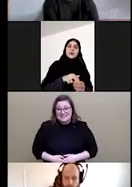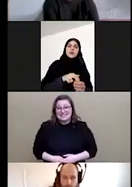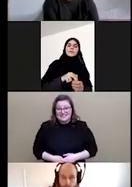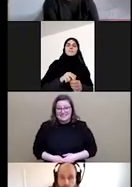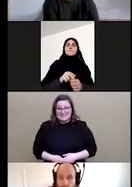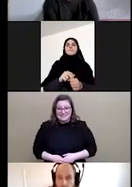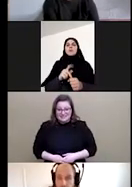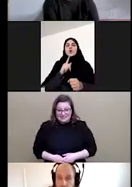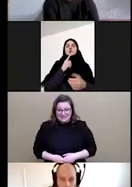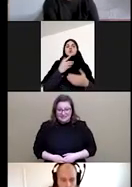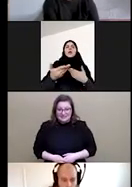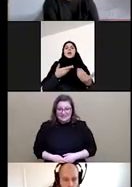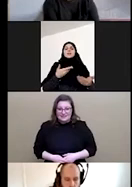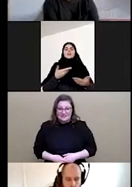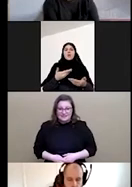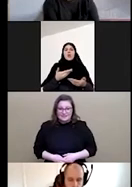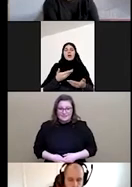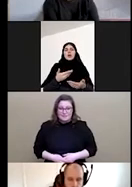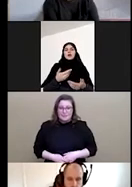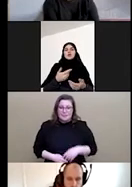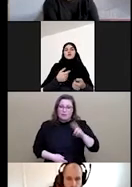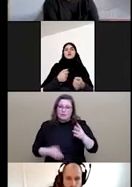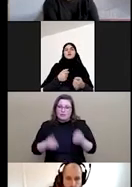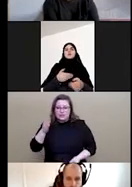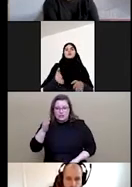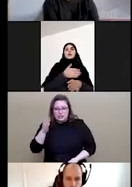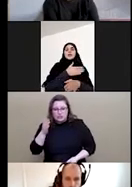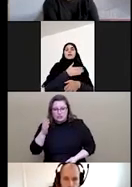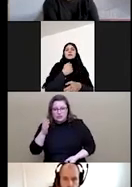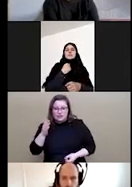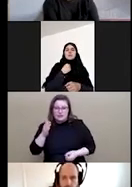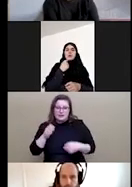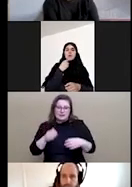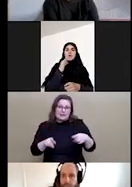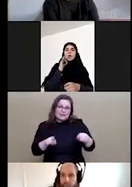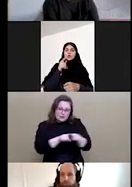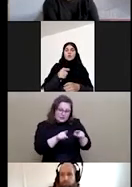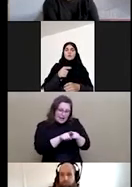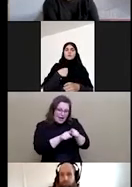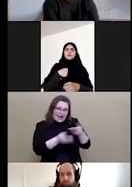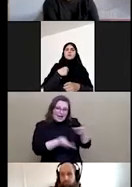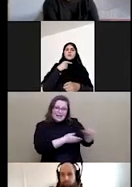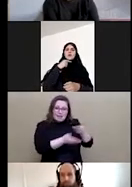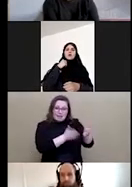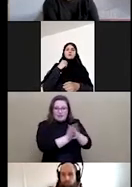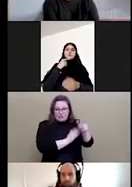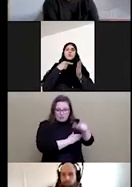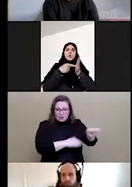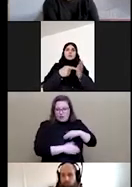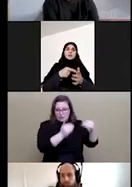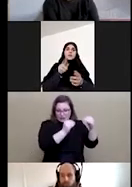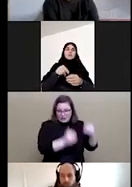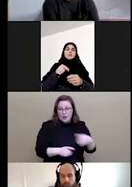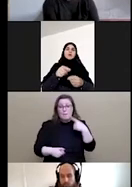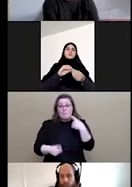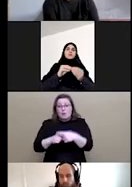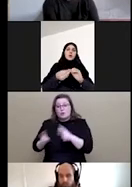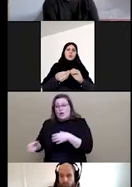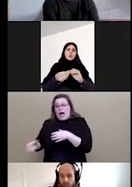both through establishing and maintaining close contacts with organizations of persons with disabilities and through adapting the information on their